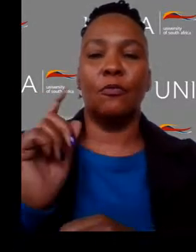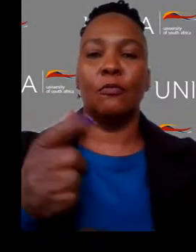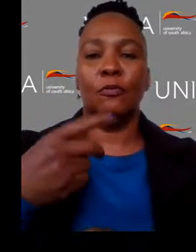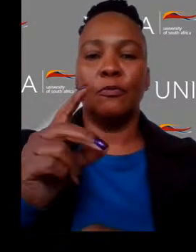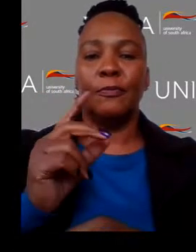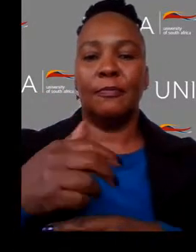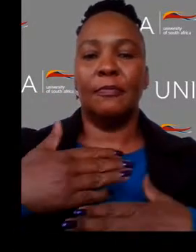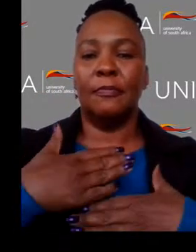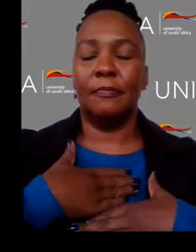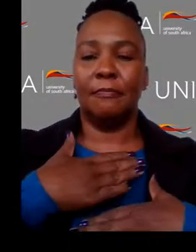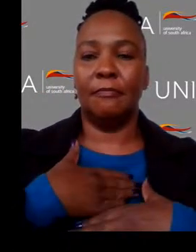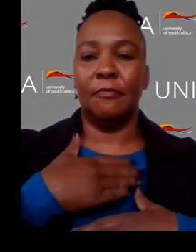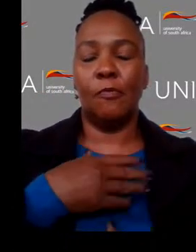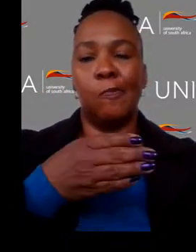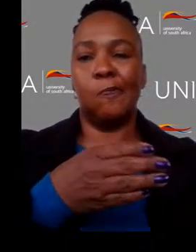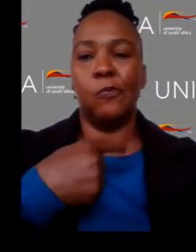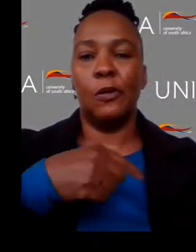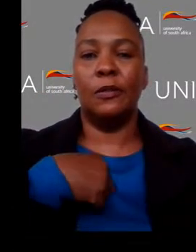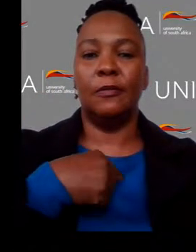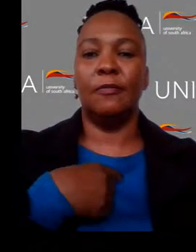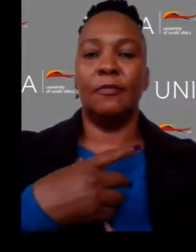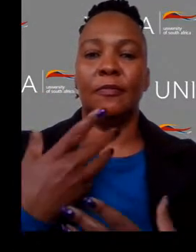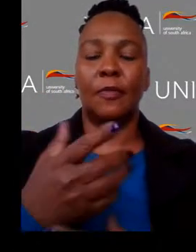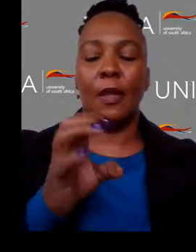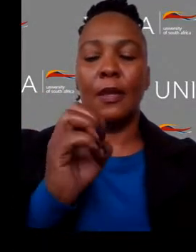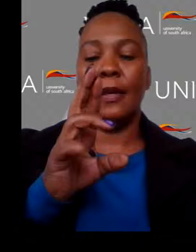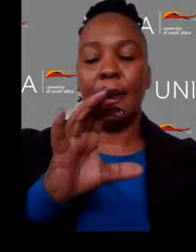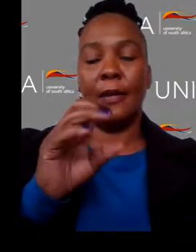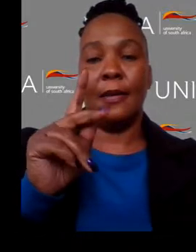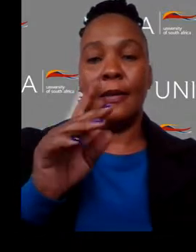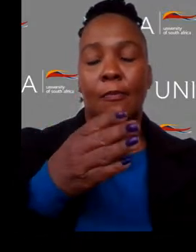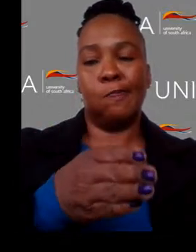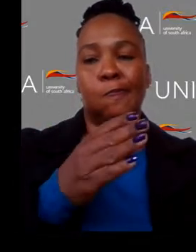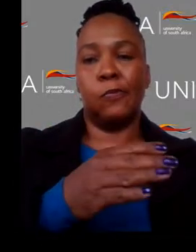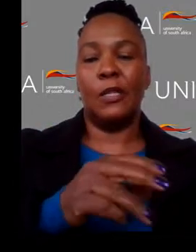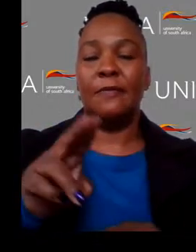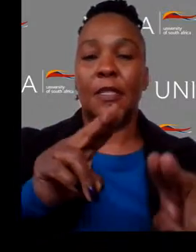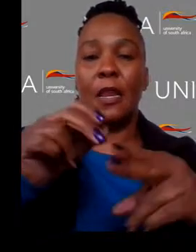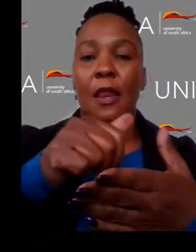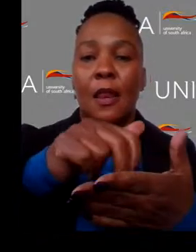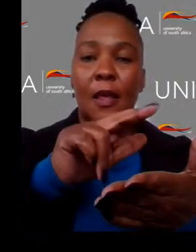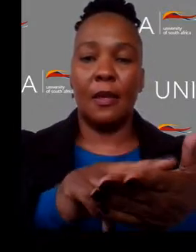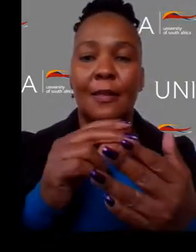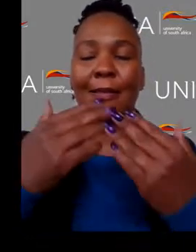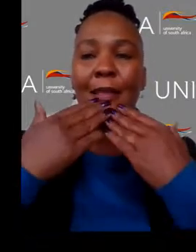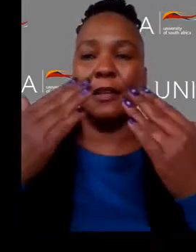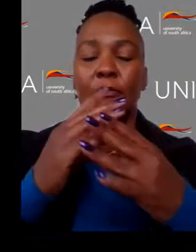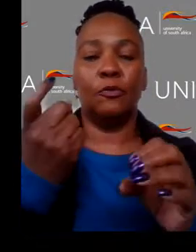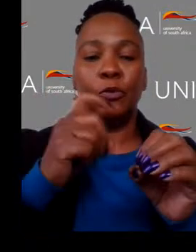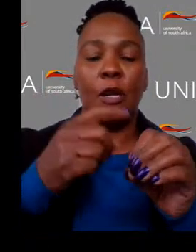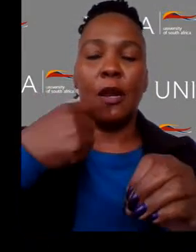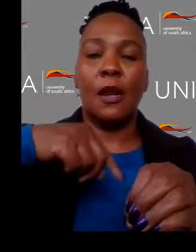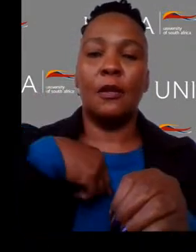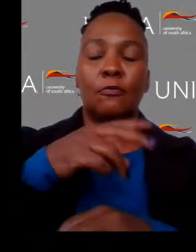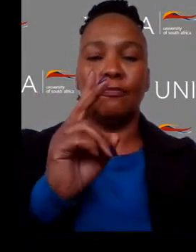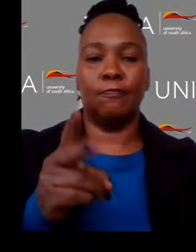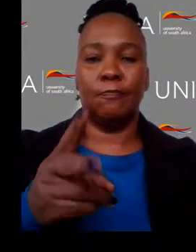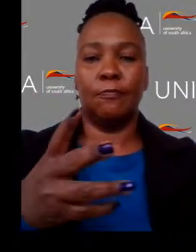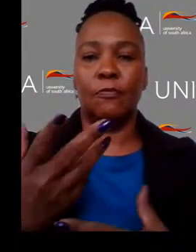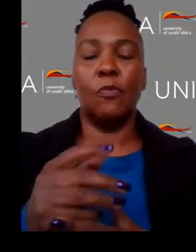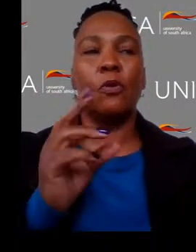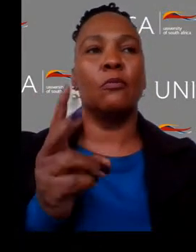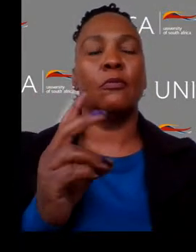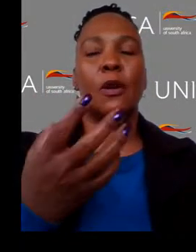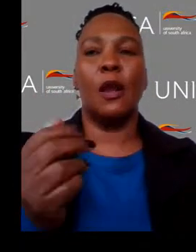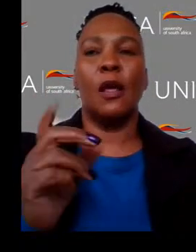us. With us, we also have Erica Dutoy, who is from the Invigilator app, and thanks, Erica, for joining us as well. We also have